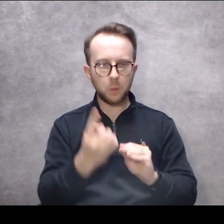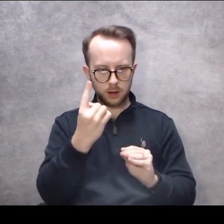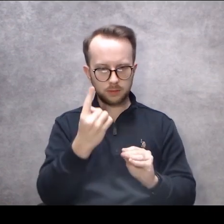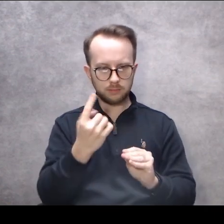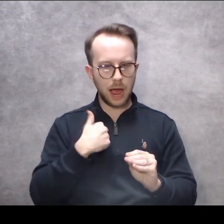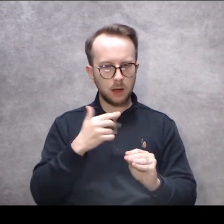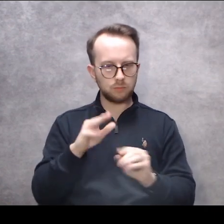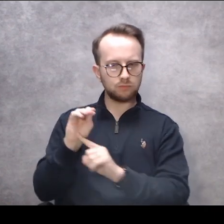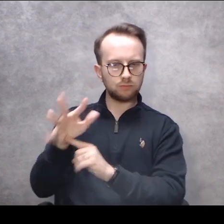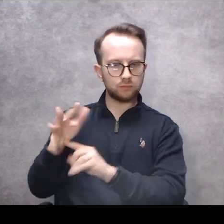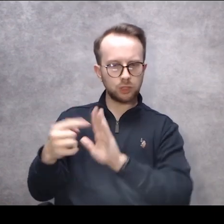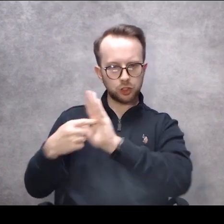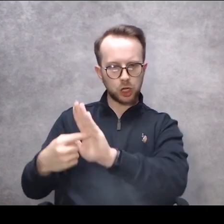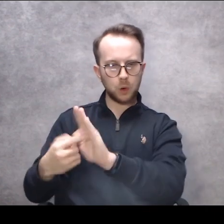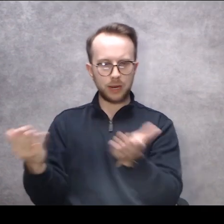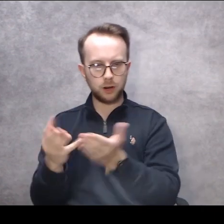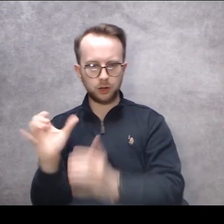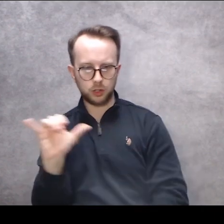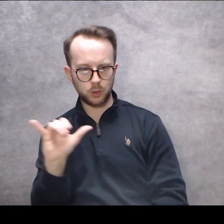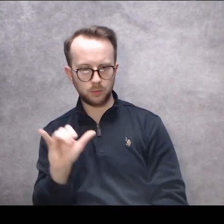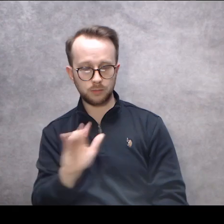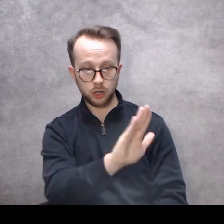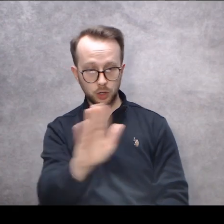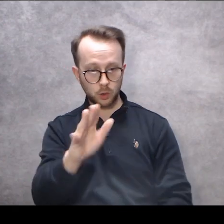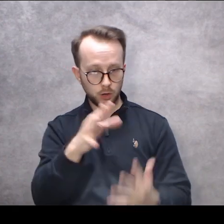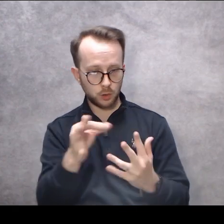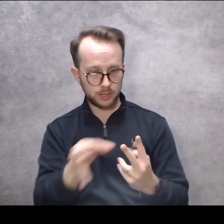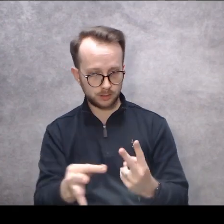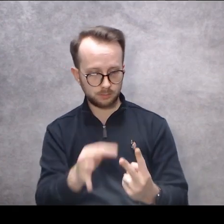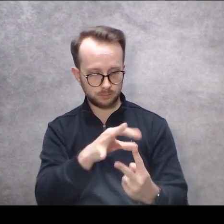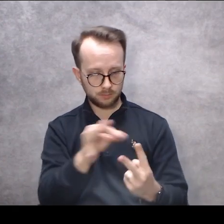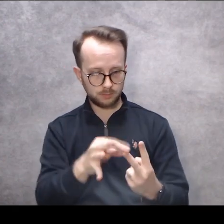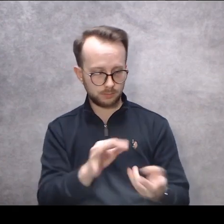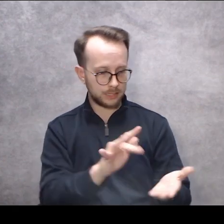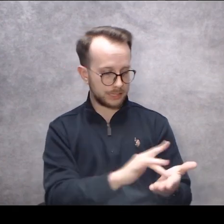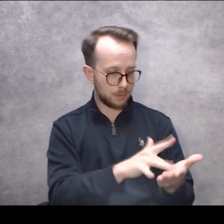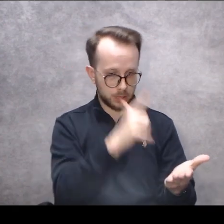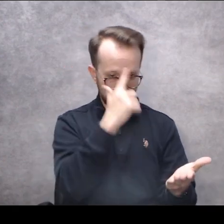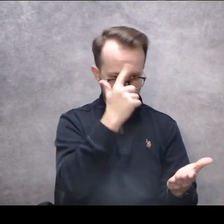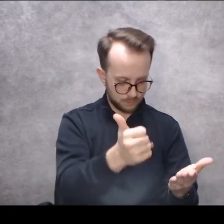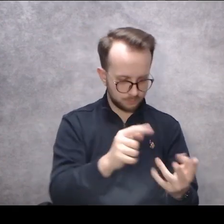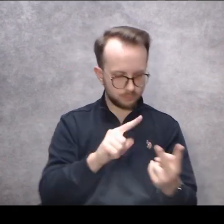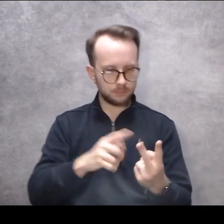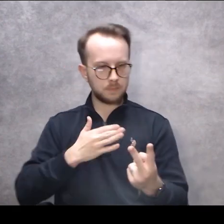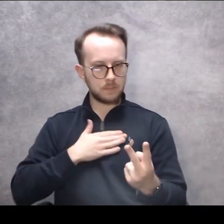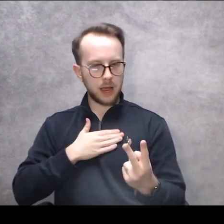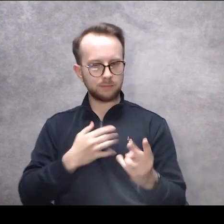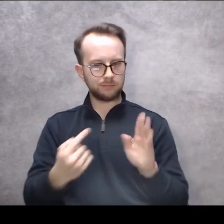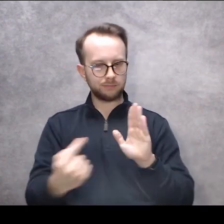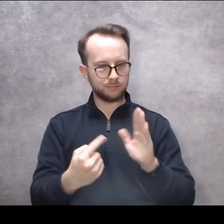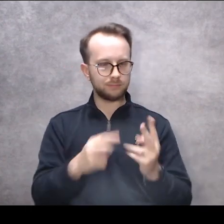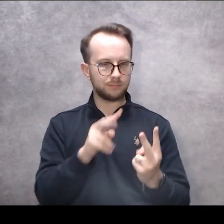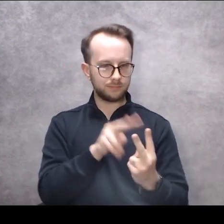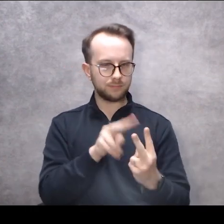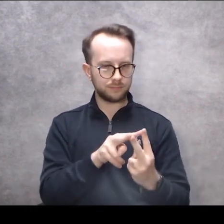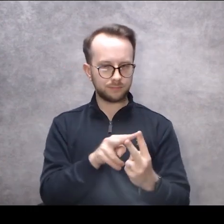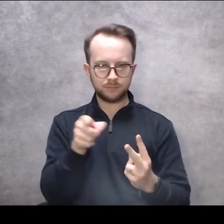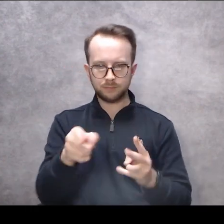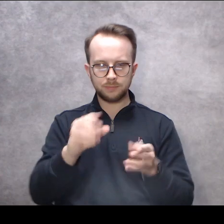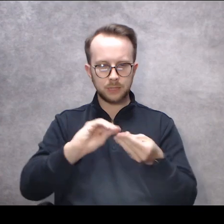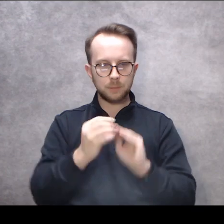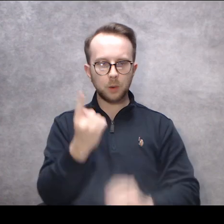show it up here as well. So your choice, you can look on your tablets or you can look up here at my visual, okay? So here's number